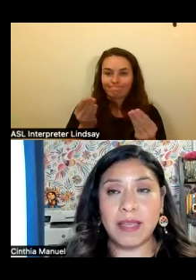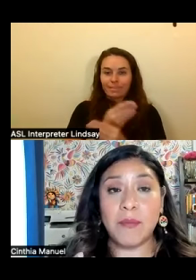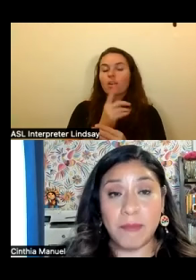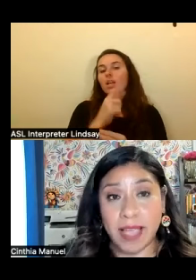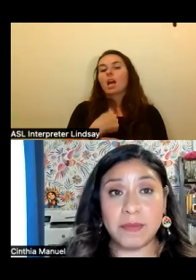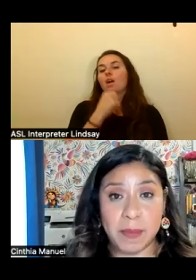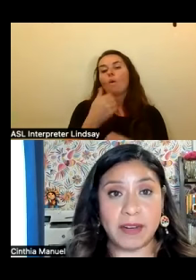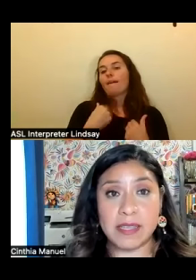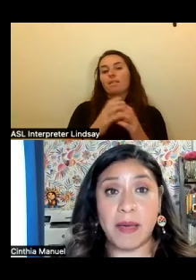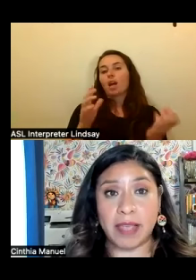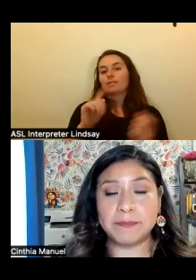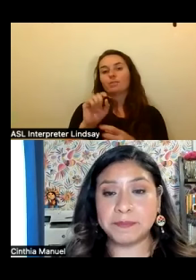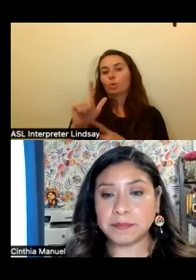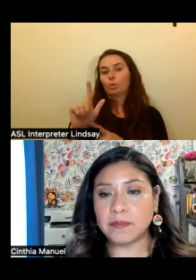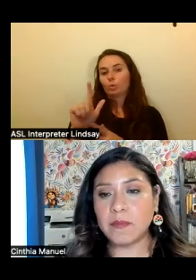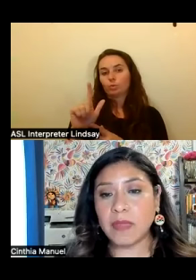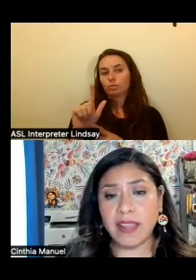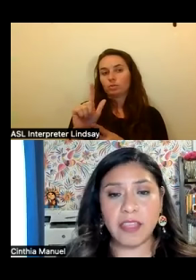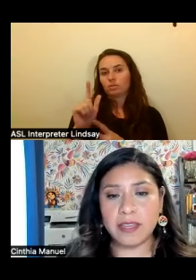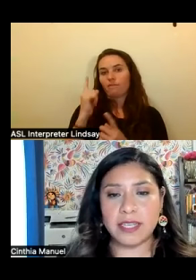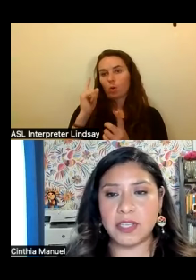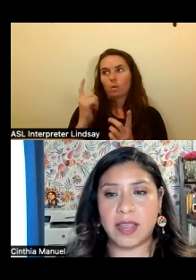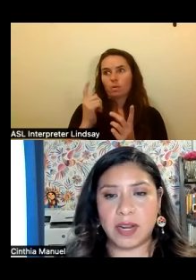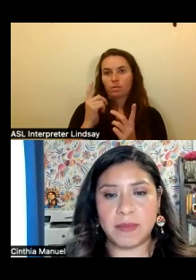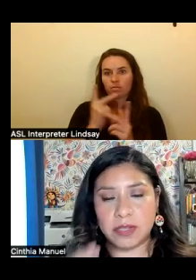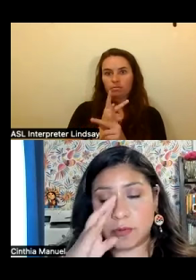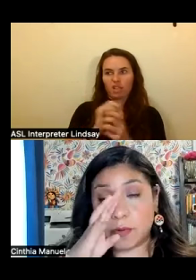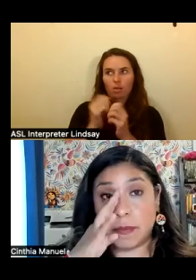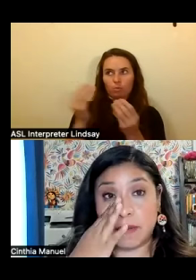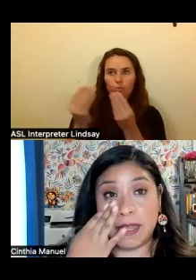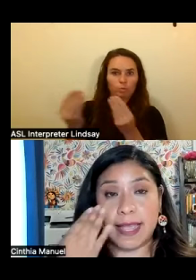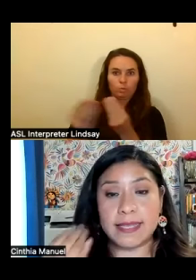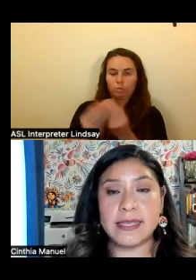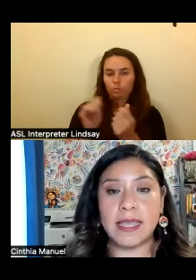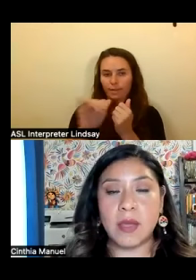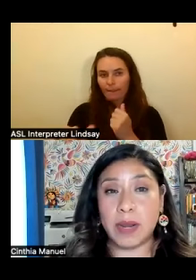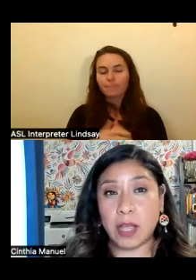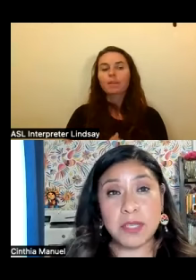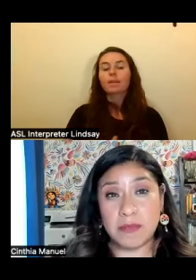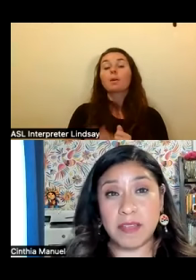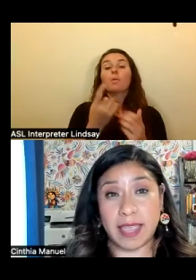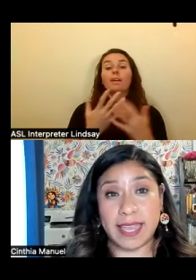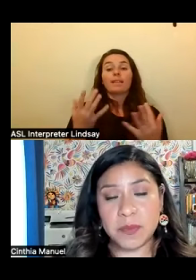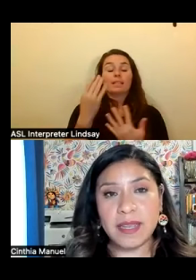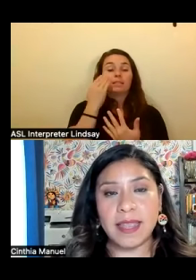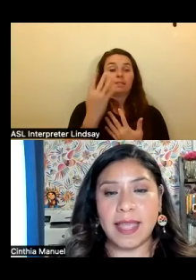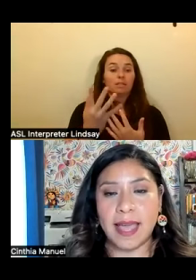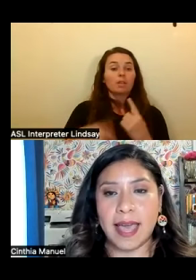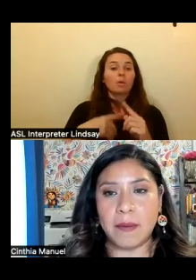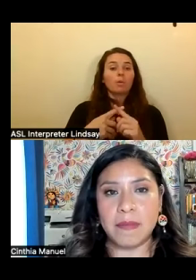to provide to my parents about it. Now, the other thing too that I wanted to mention really briefly is when it comes to civic